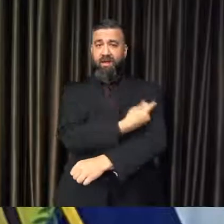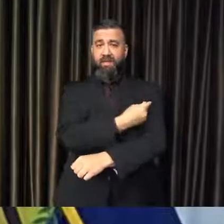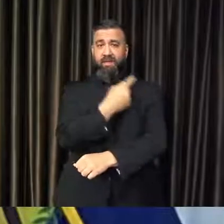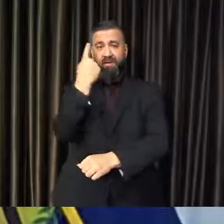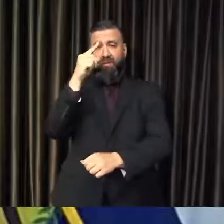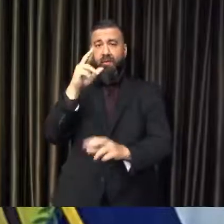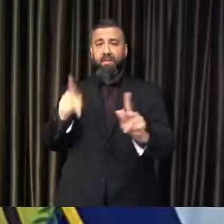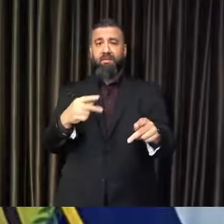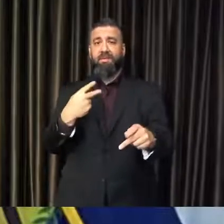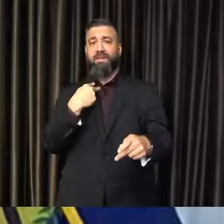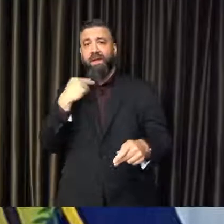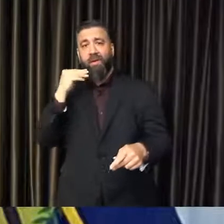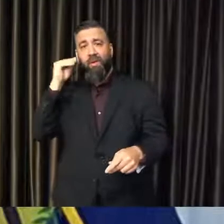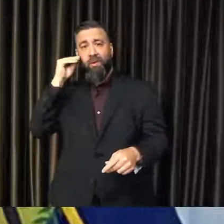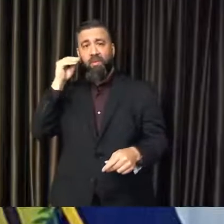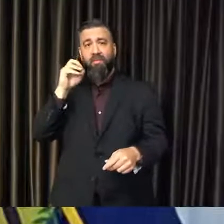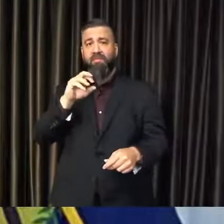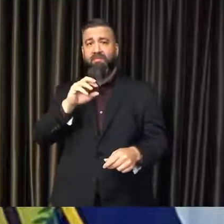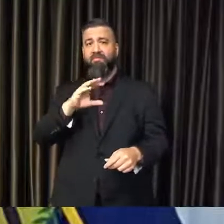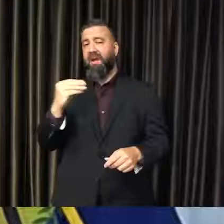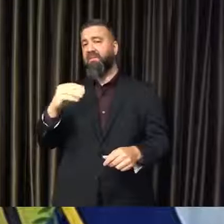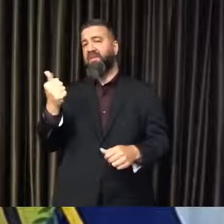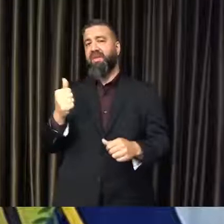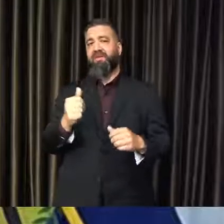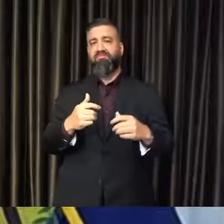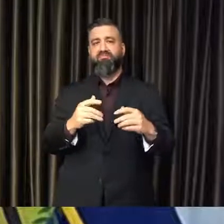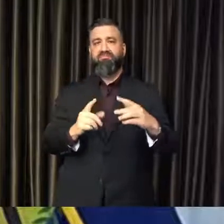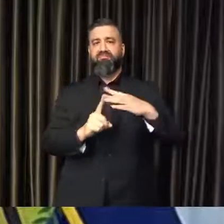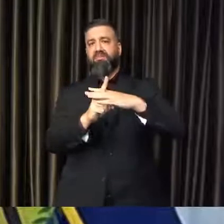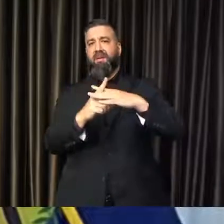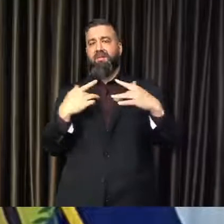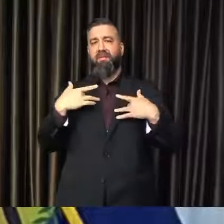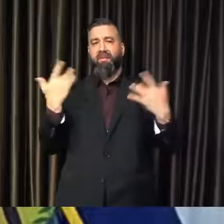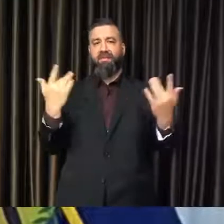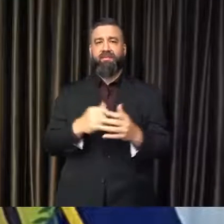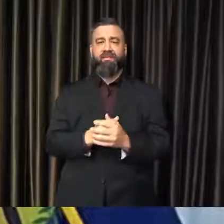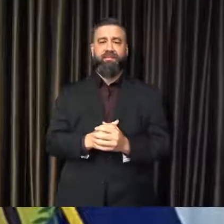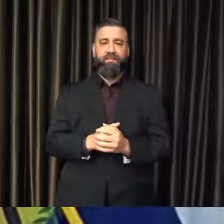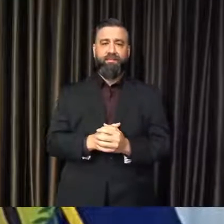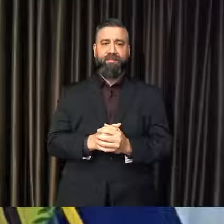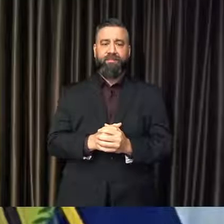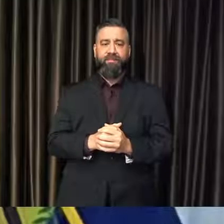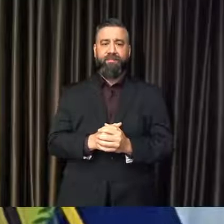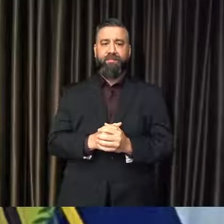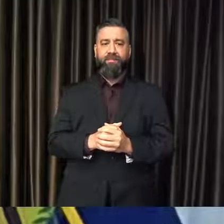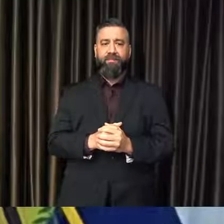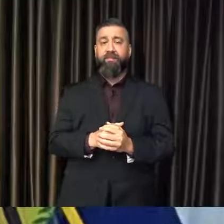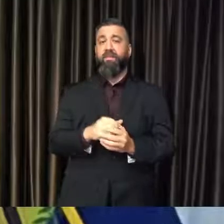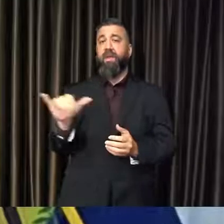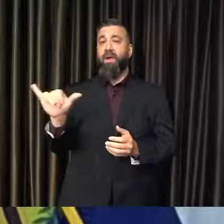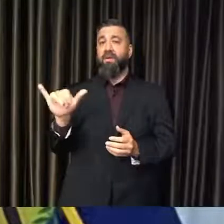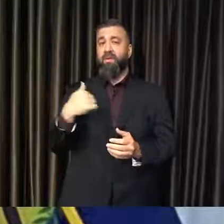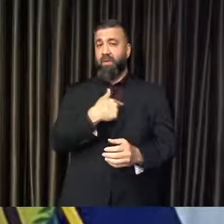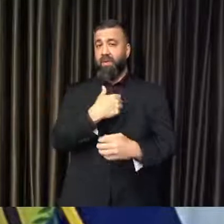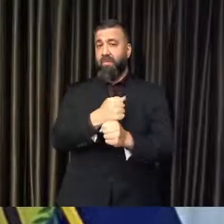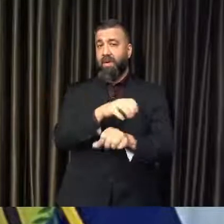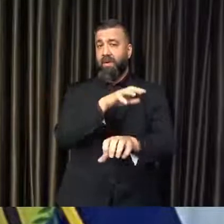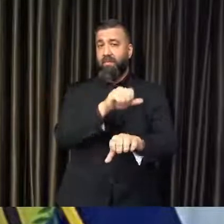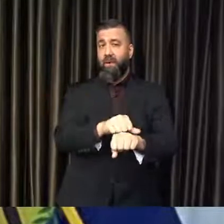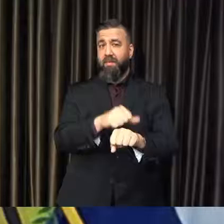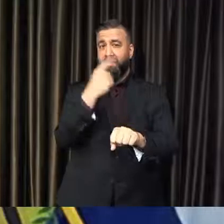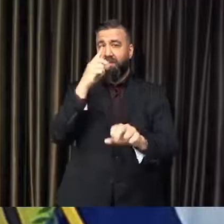neighborhood events as well. We also are scheduling appointments for those who still need a second dose of